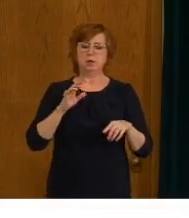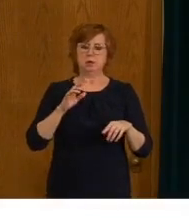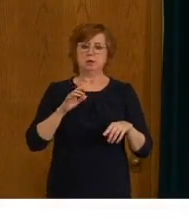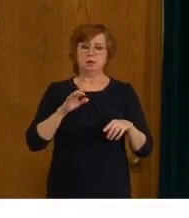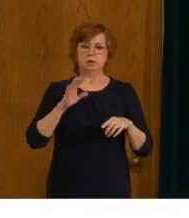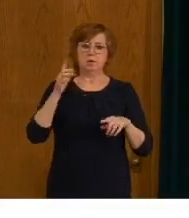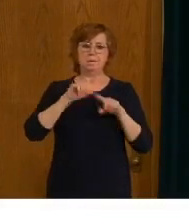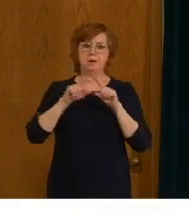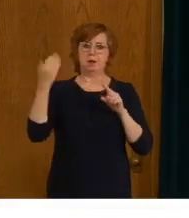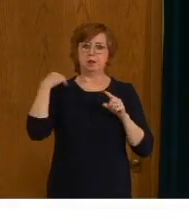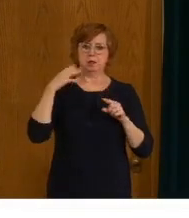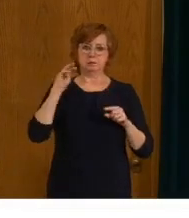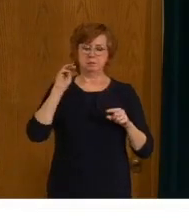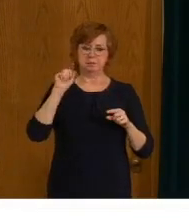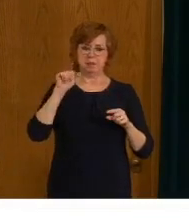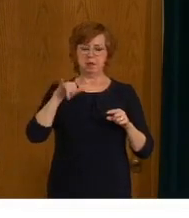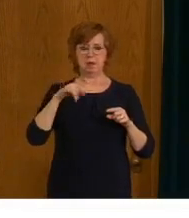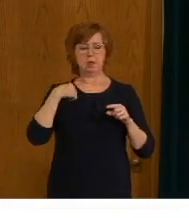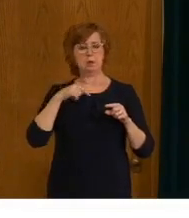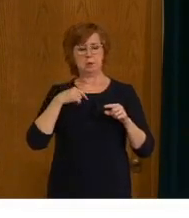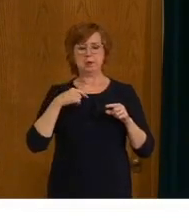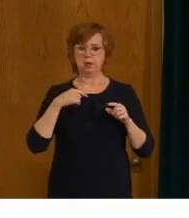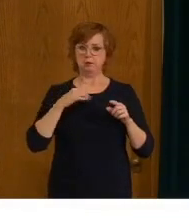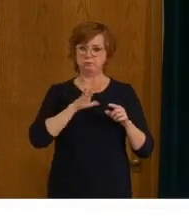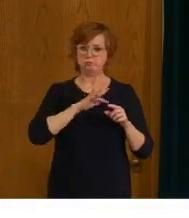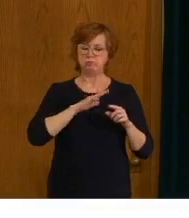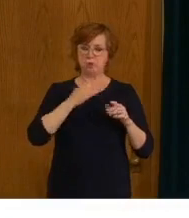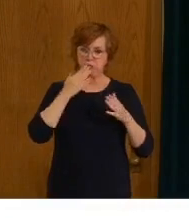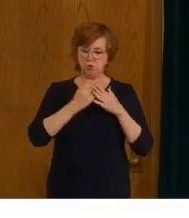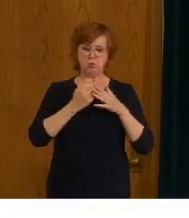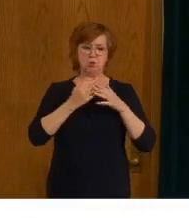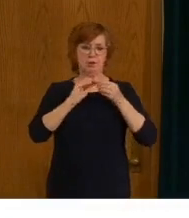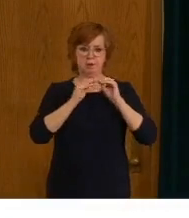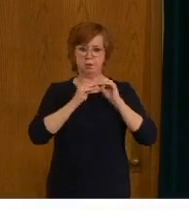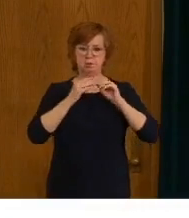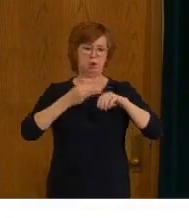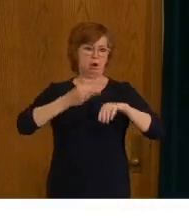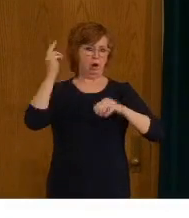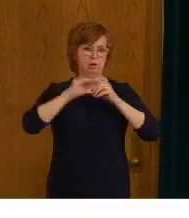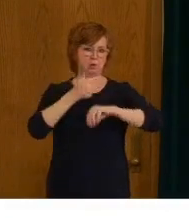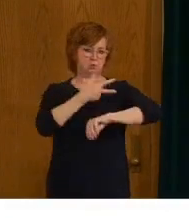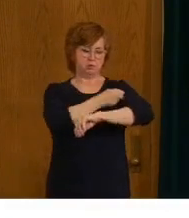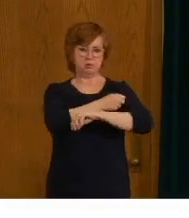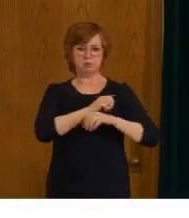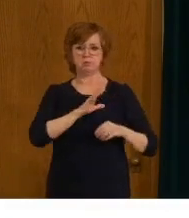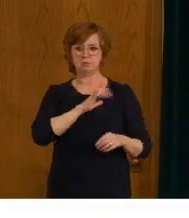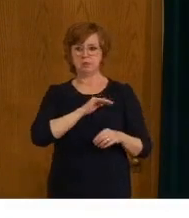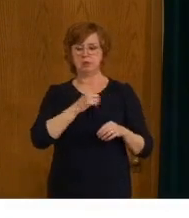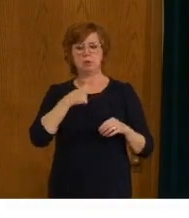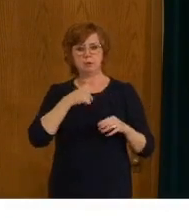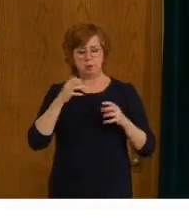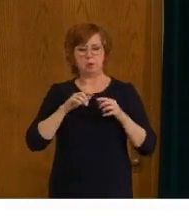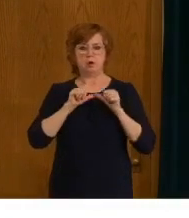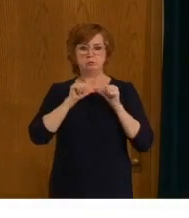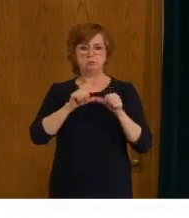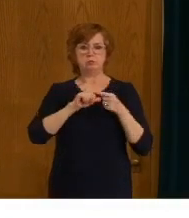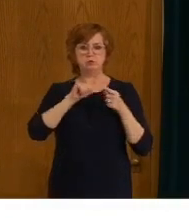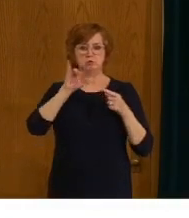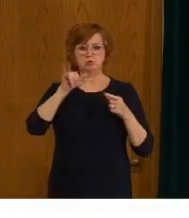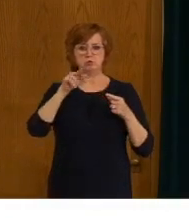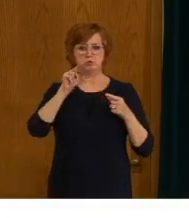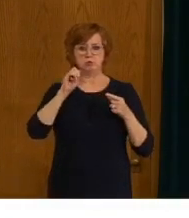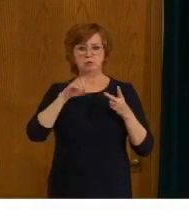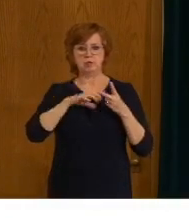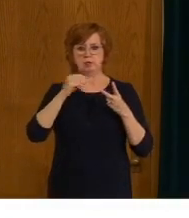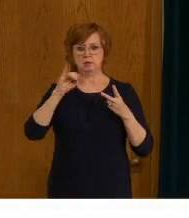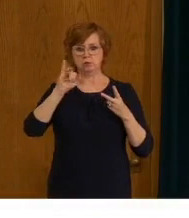really changed our uptake profile in Saskatchewan, and we really want to see the same in June and July.